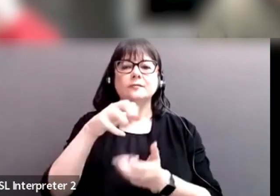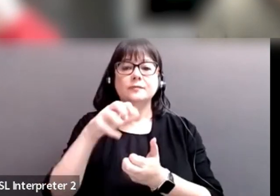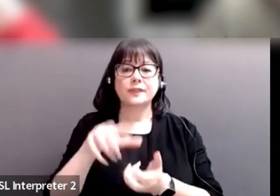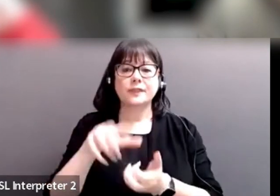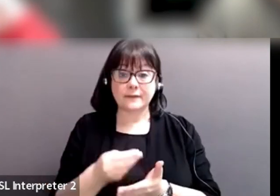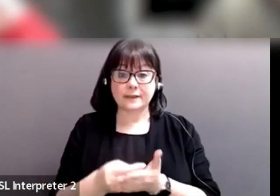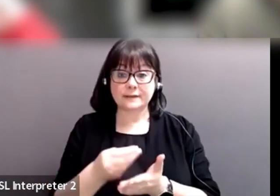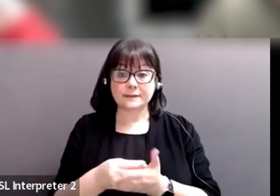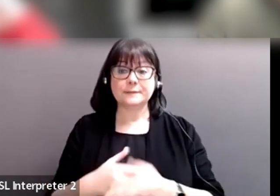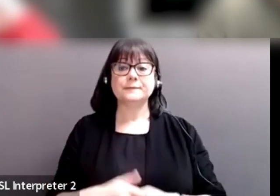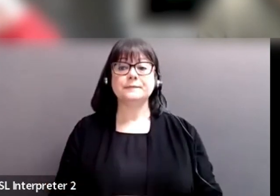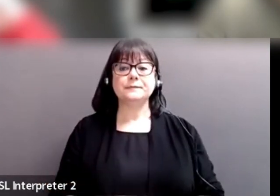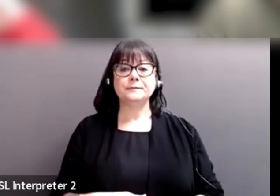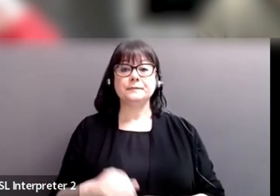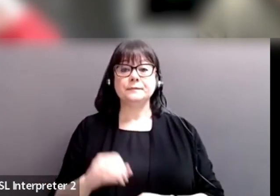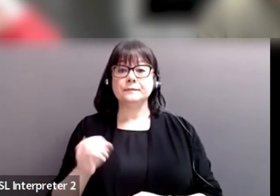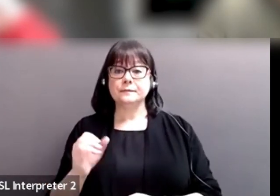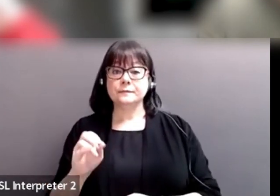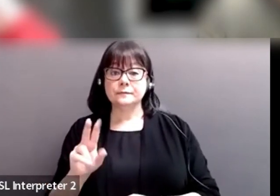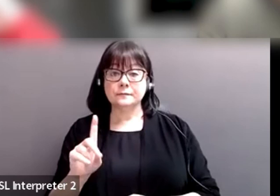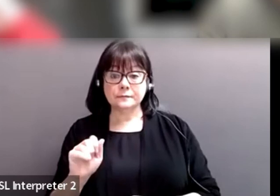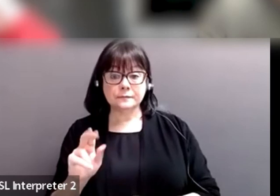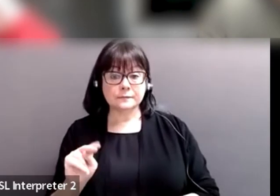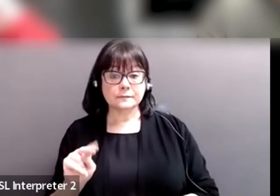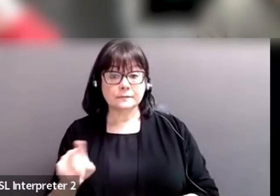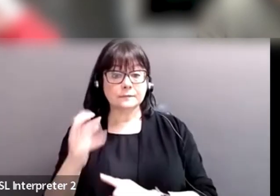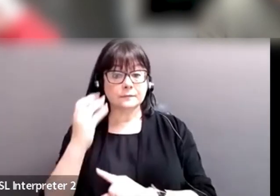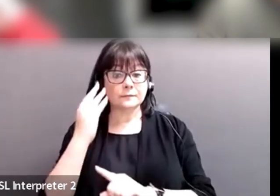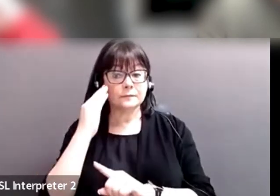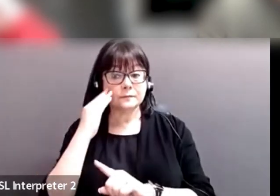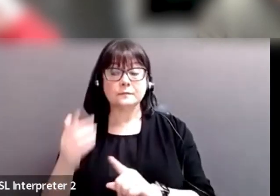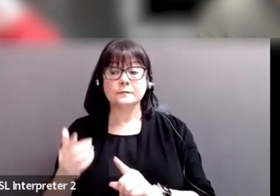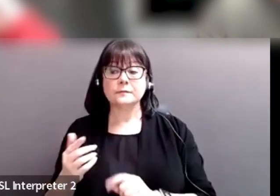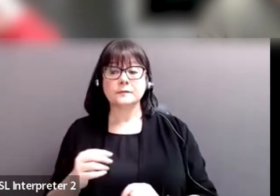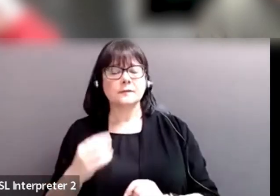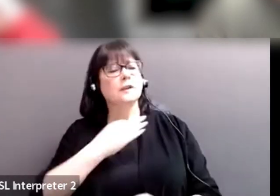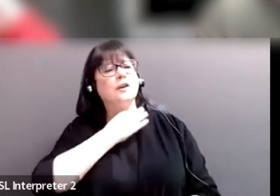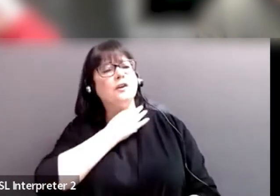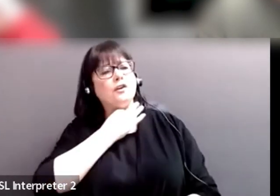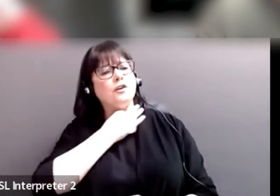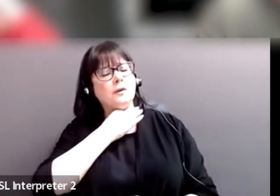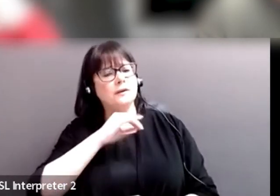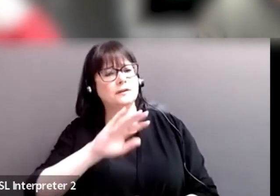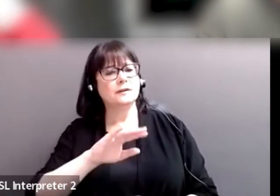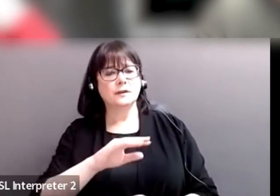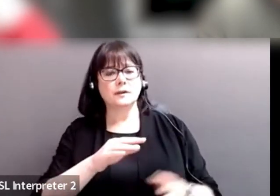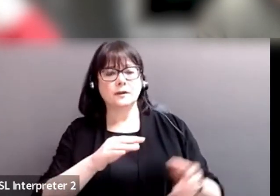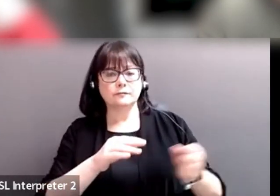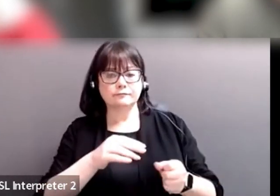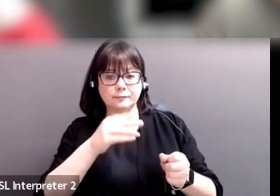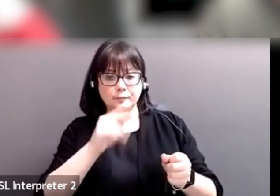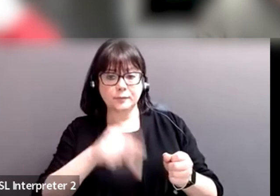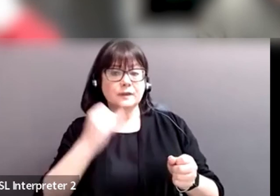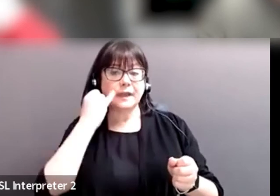Okay, and then as a follow-up to that question, does Pocketed or the grant writer provide any feedback for failed and